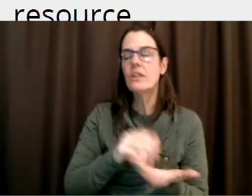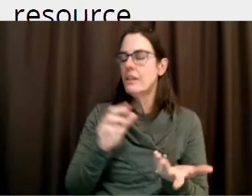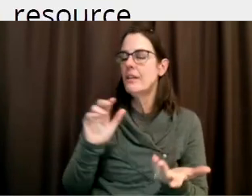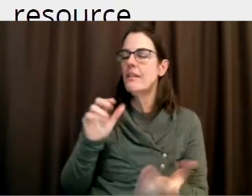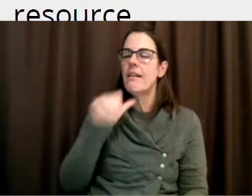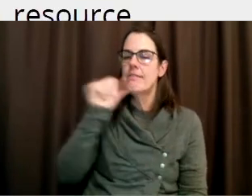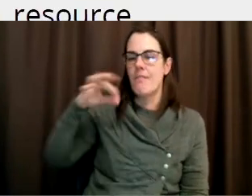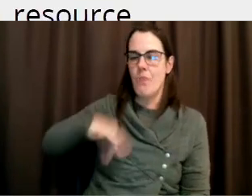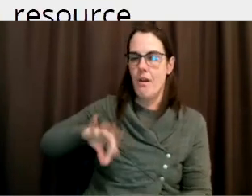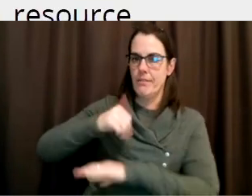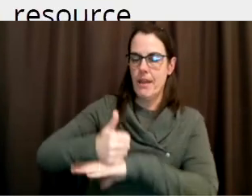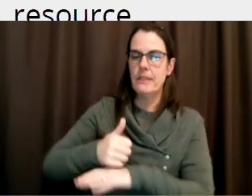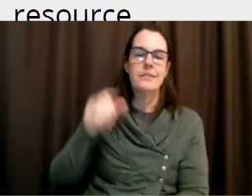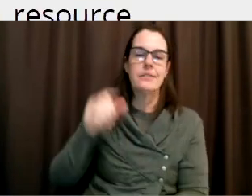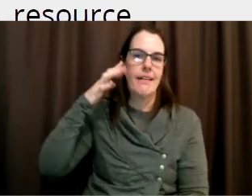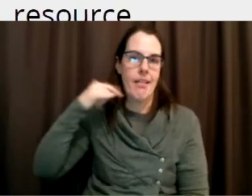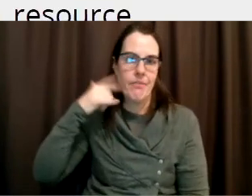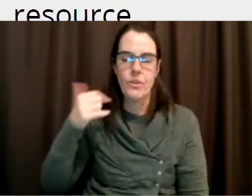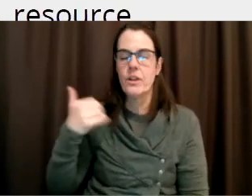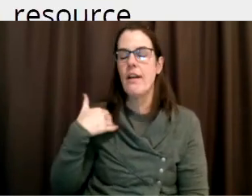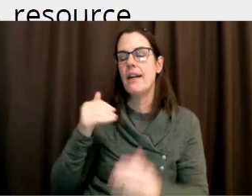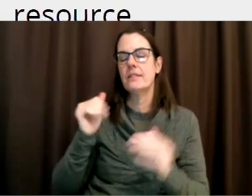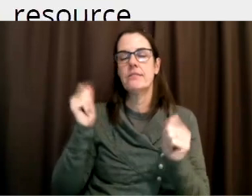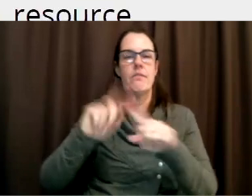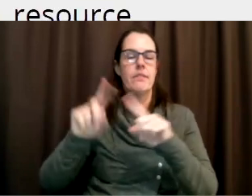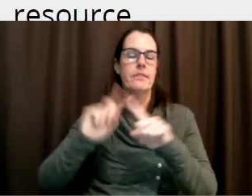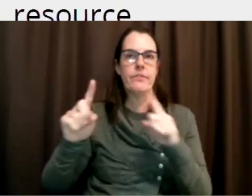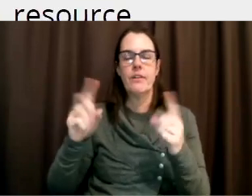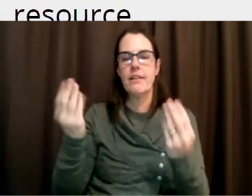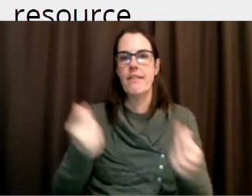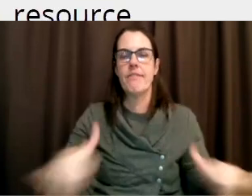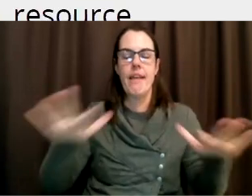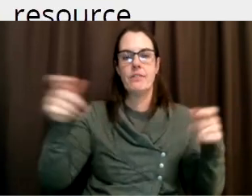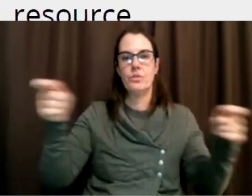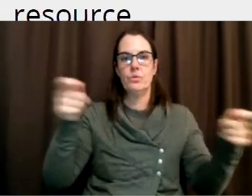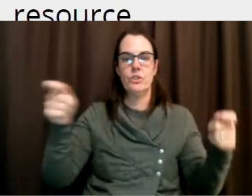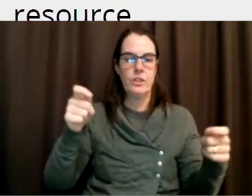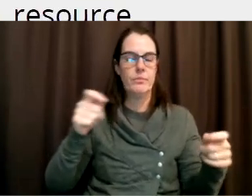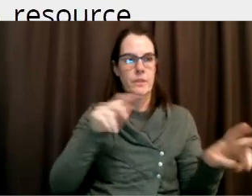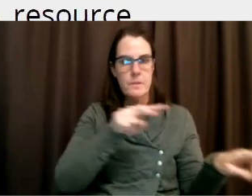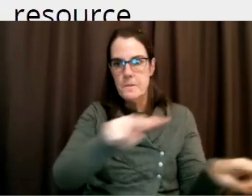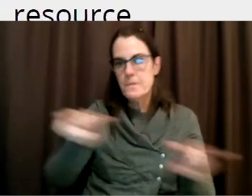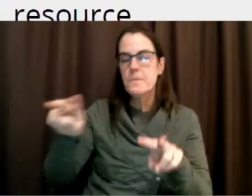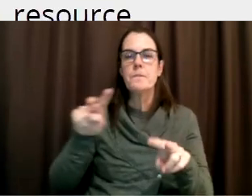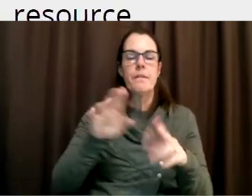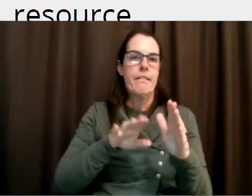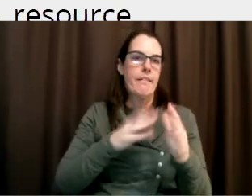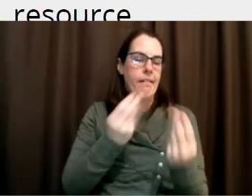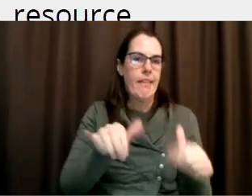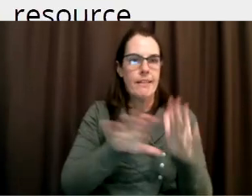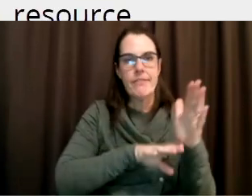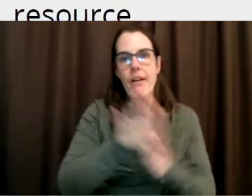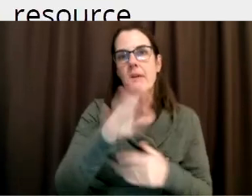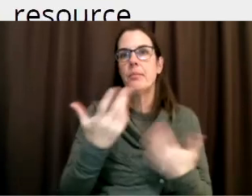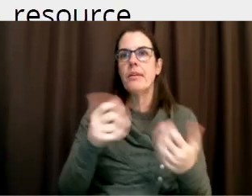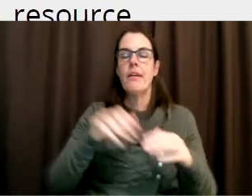California. It does a whole host of land stewardship and rural community development and capacity building work, both locally